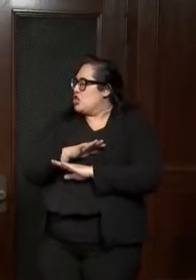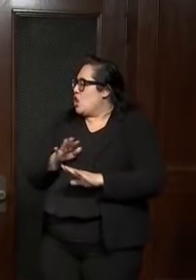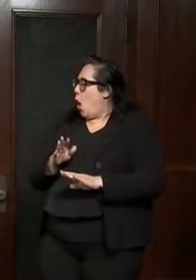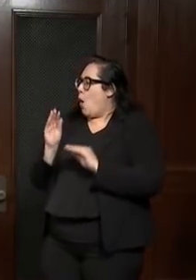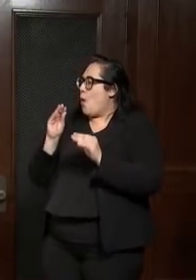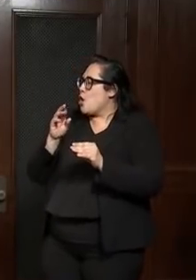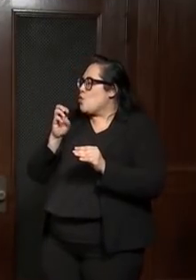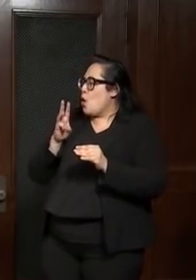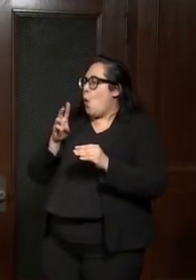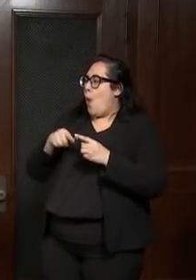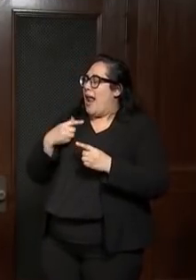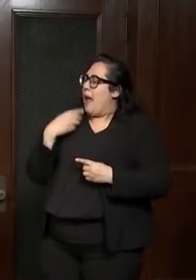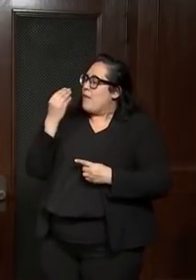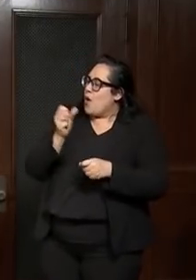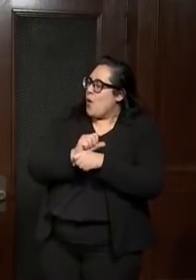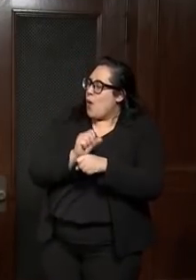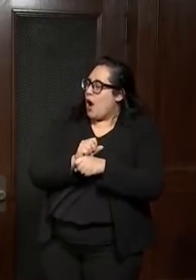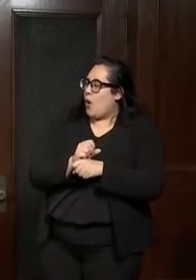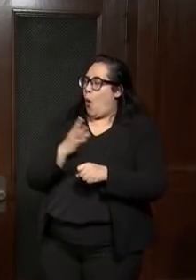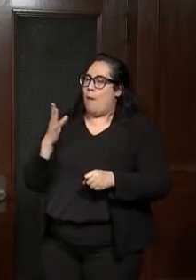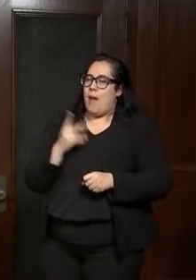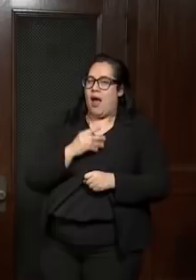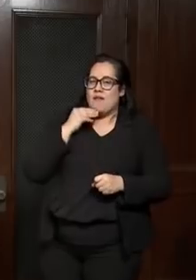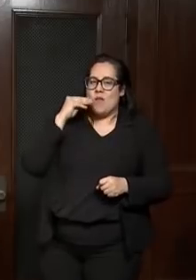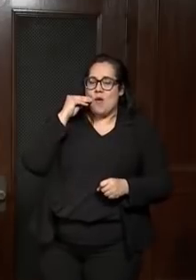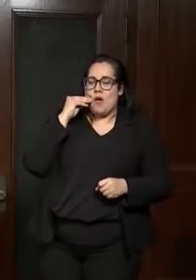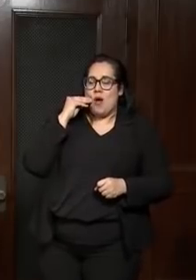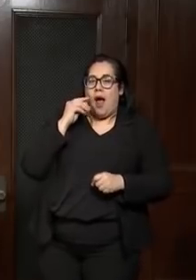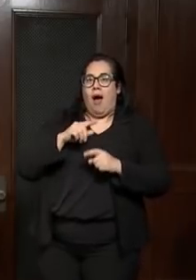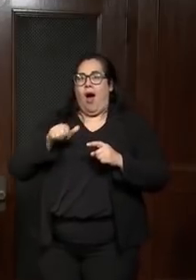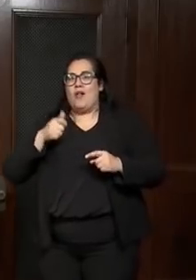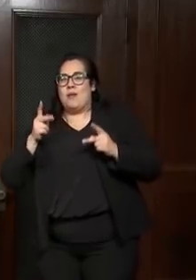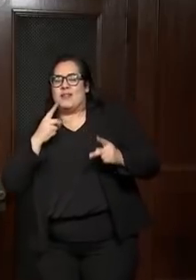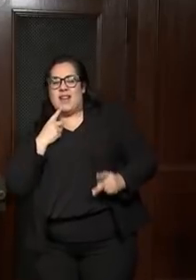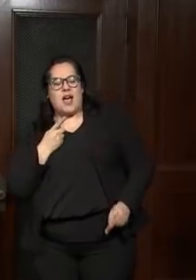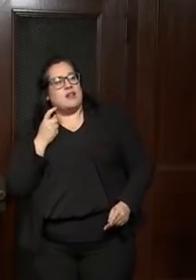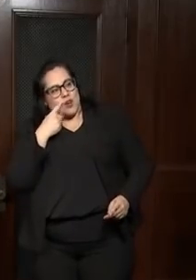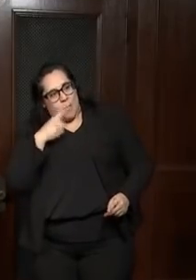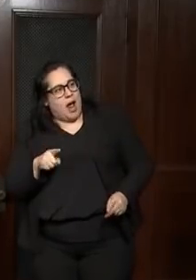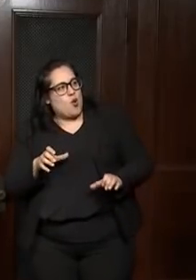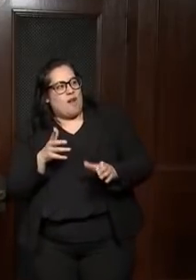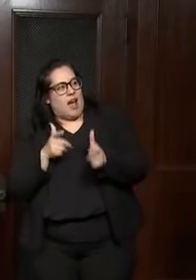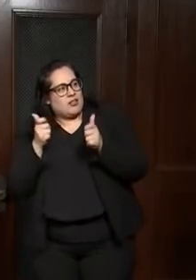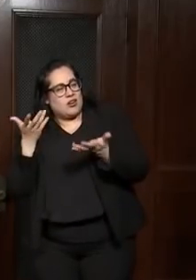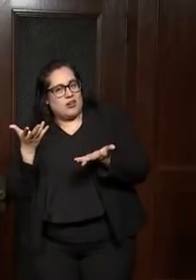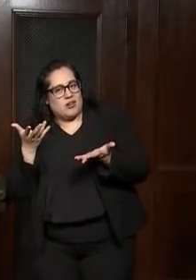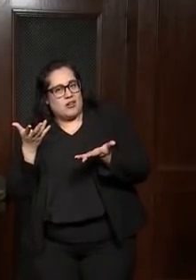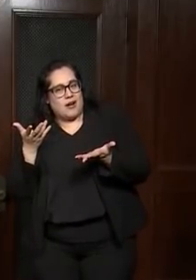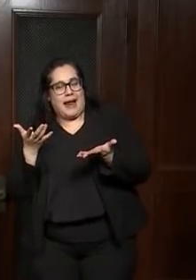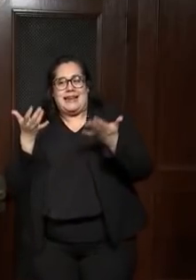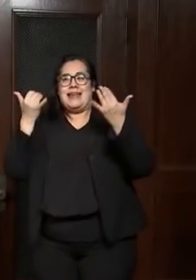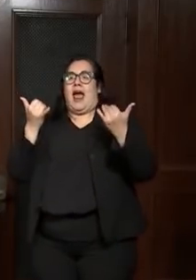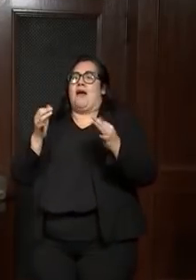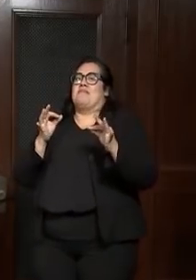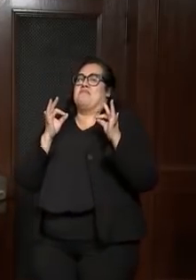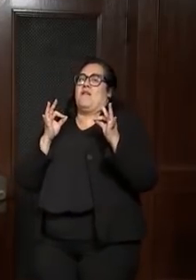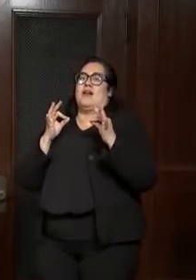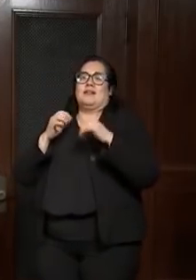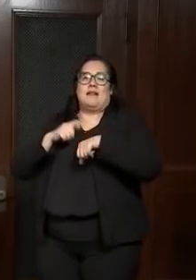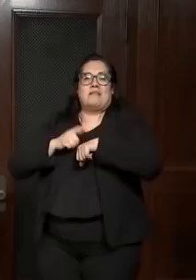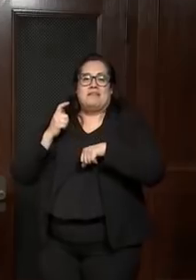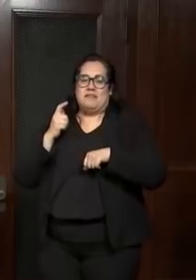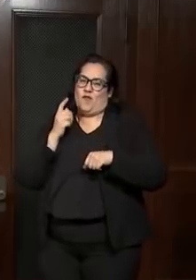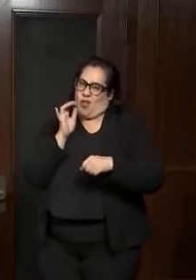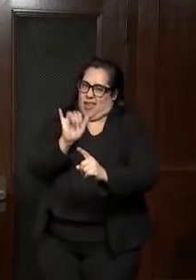put those crews out there when I'm going to work or coming home from work, and the other half of people saying, can you do it more quickly? Now we've got the perfect storm, at